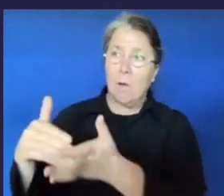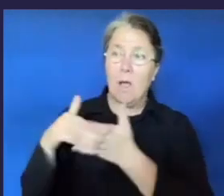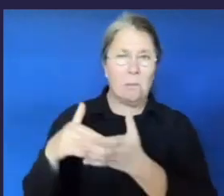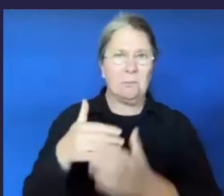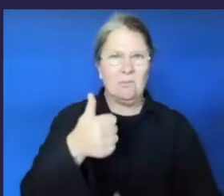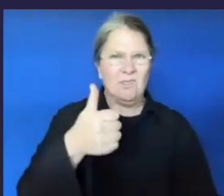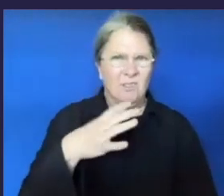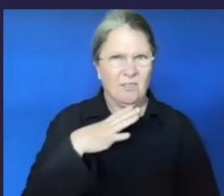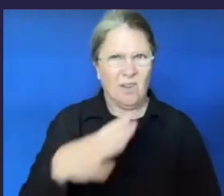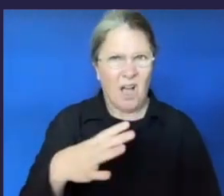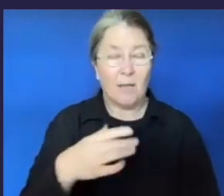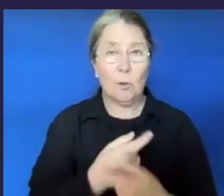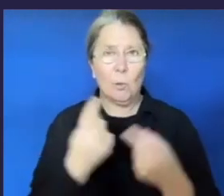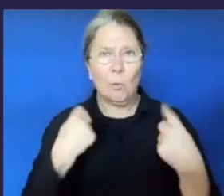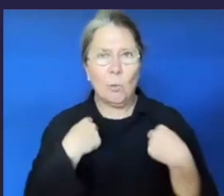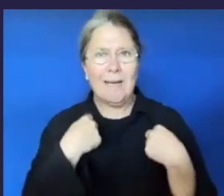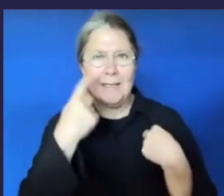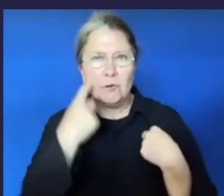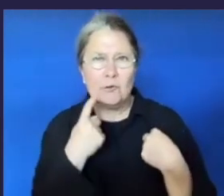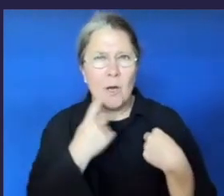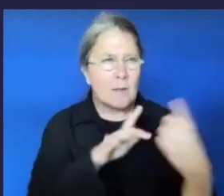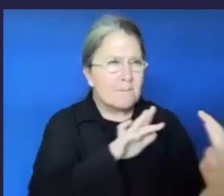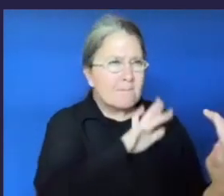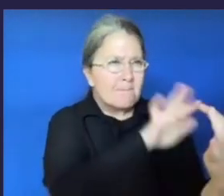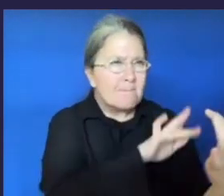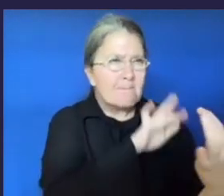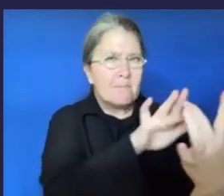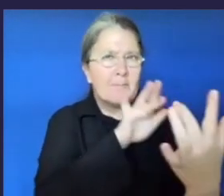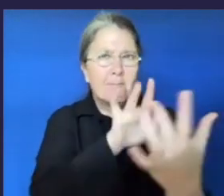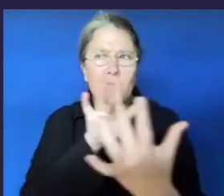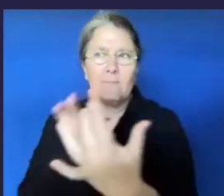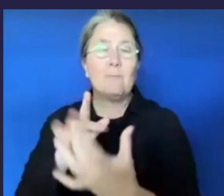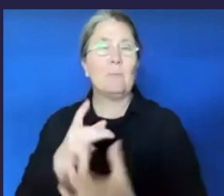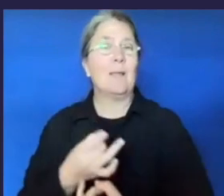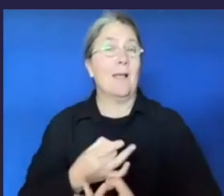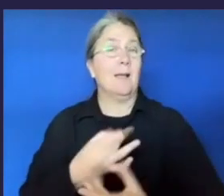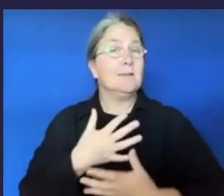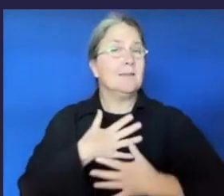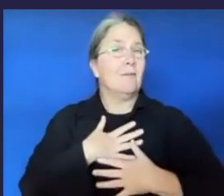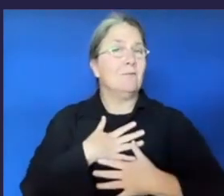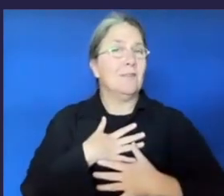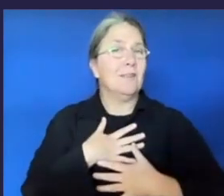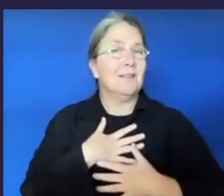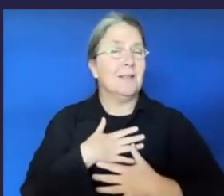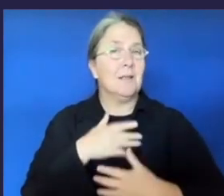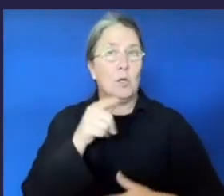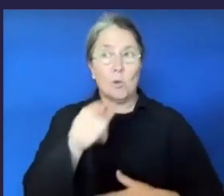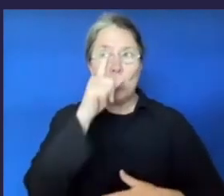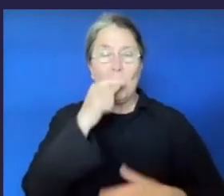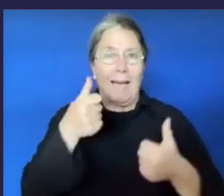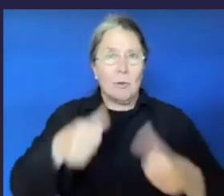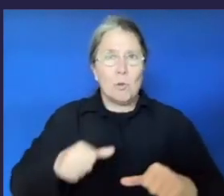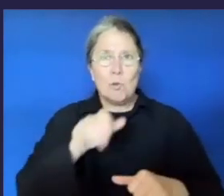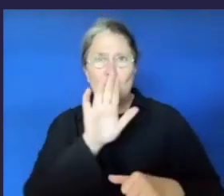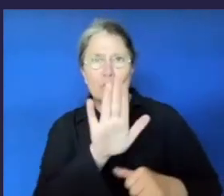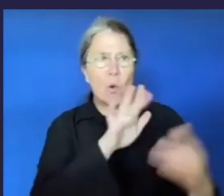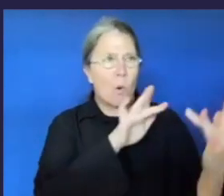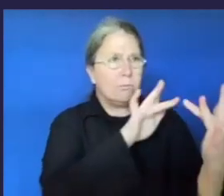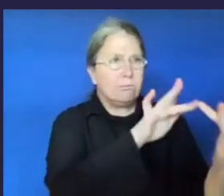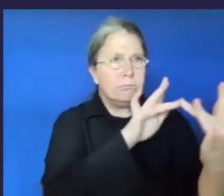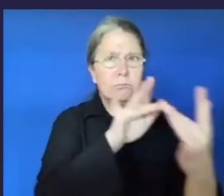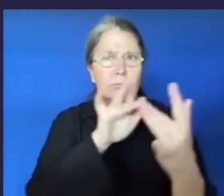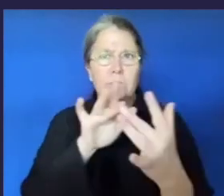do is we reach out and we try to make the networks ourselves. So you can use your social capital, use people that you